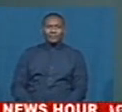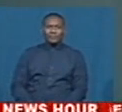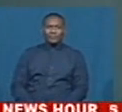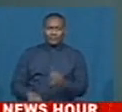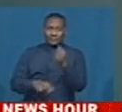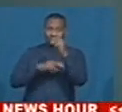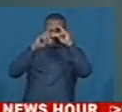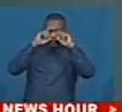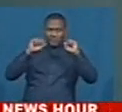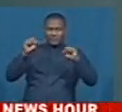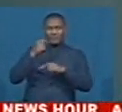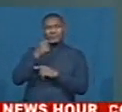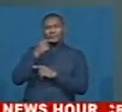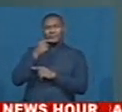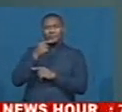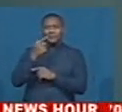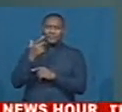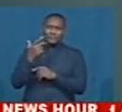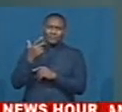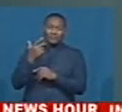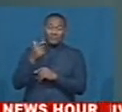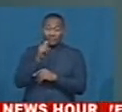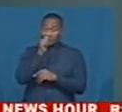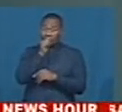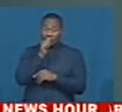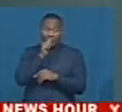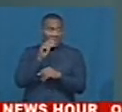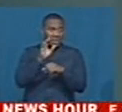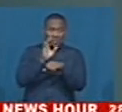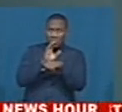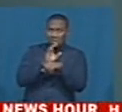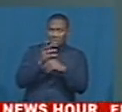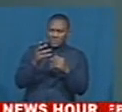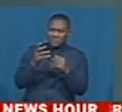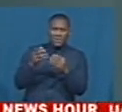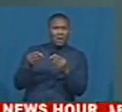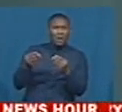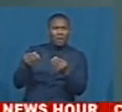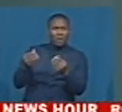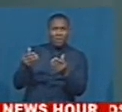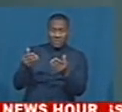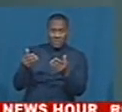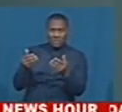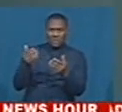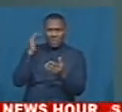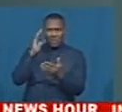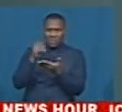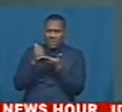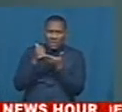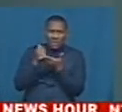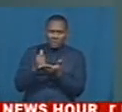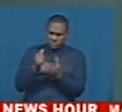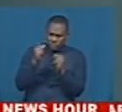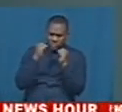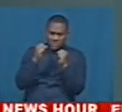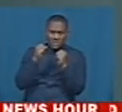The Vice President, Dr. Mahamudu Bawumia, says involving the private sector in land automation and digitalization in Ghana will help to build a